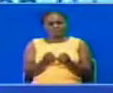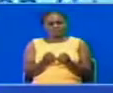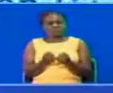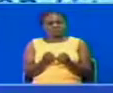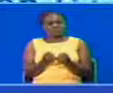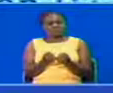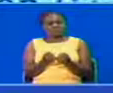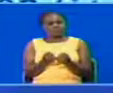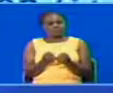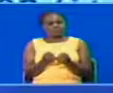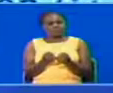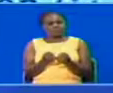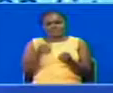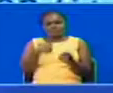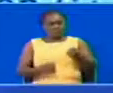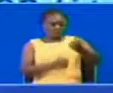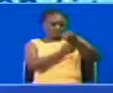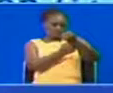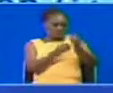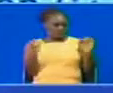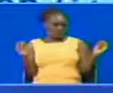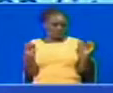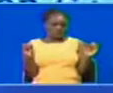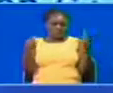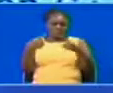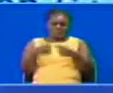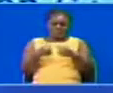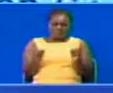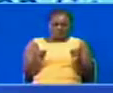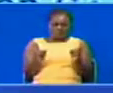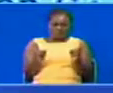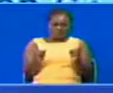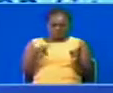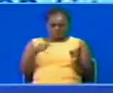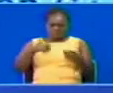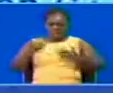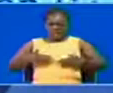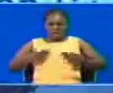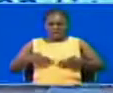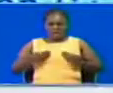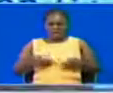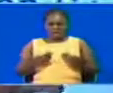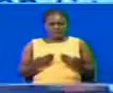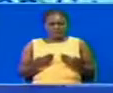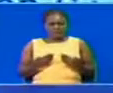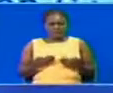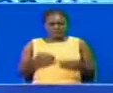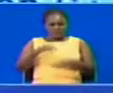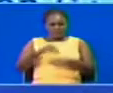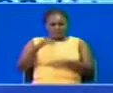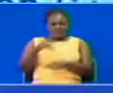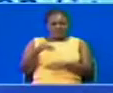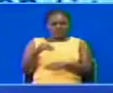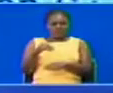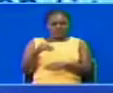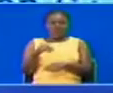don't necessarily support the way he does things, but I'm probably happy at the likely consequences of what he's done. I